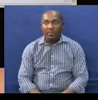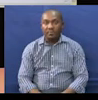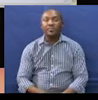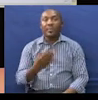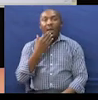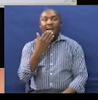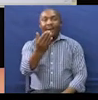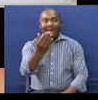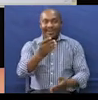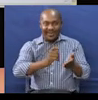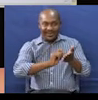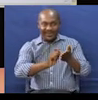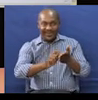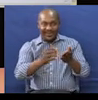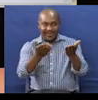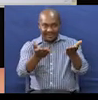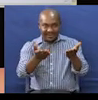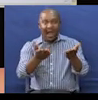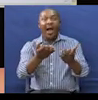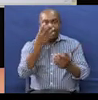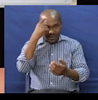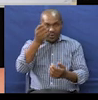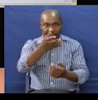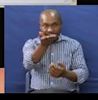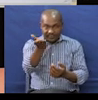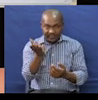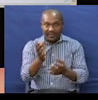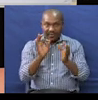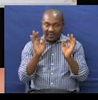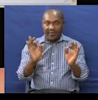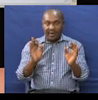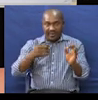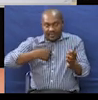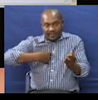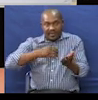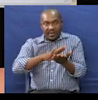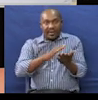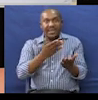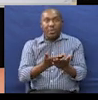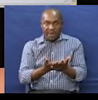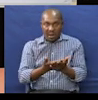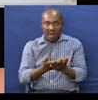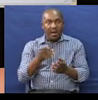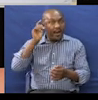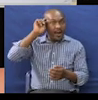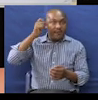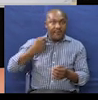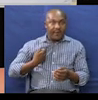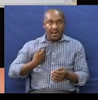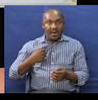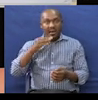Hello students, I hope you are all doing fine. My name is Mr. Gideon John. I'd like to welcome